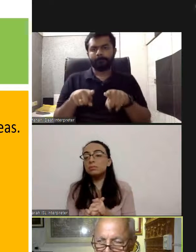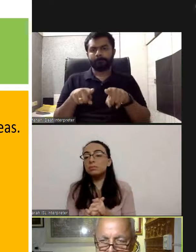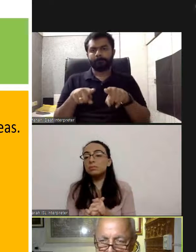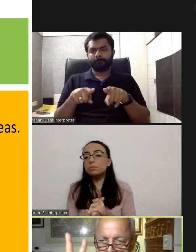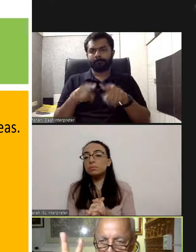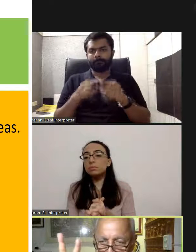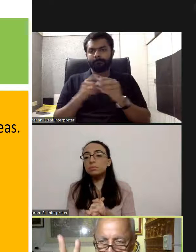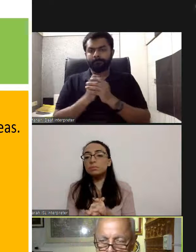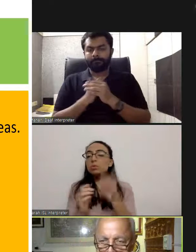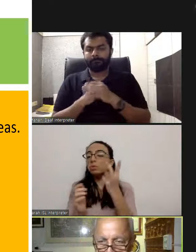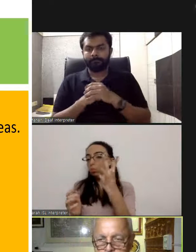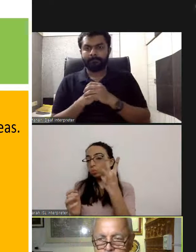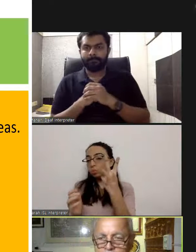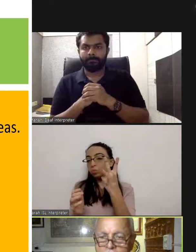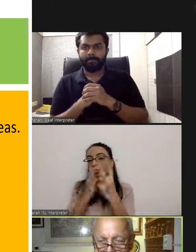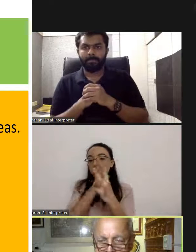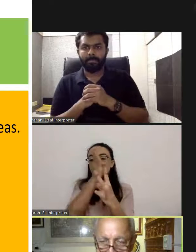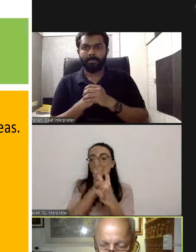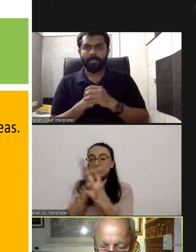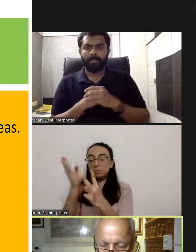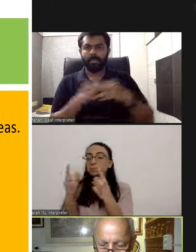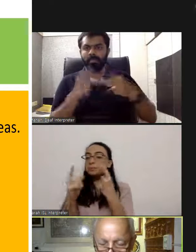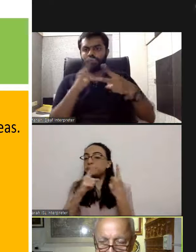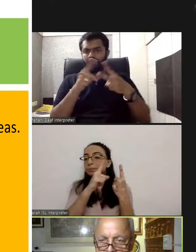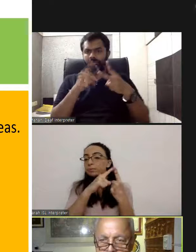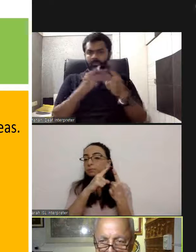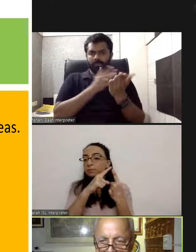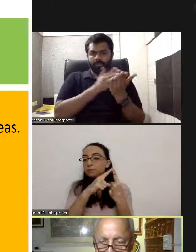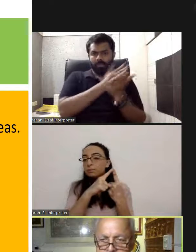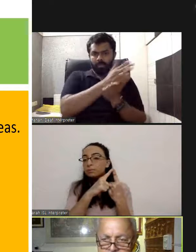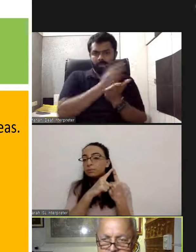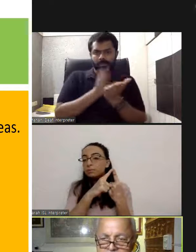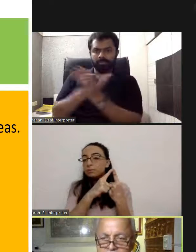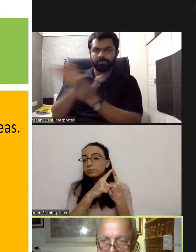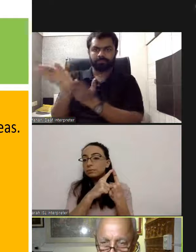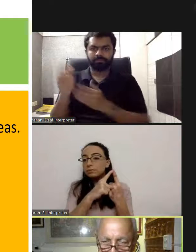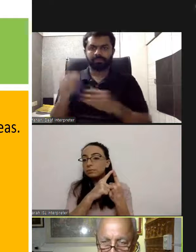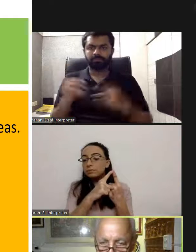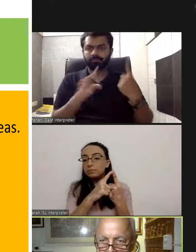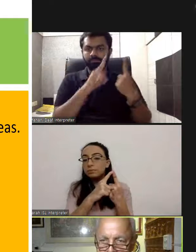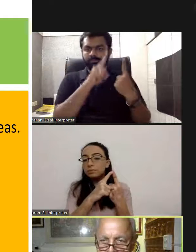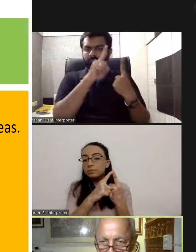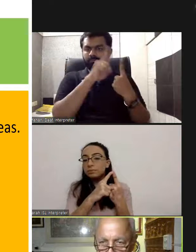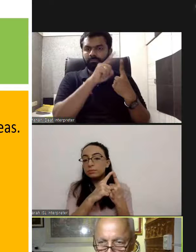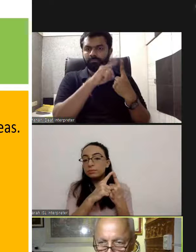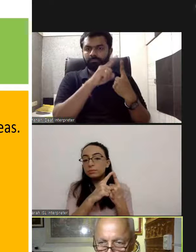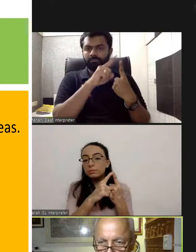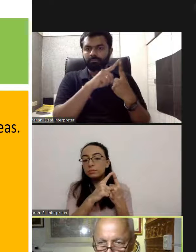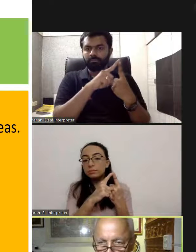be classified in two groups. One is where you have idiosyncratic